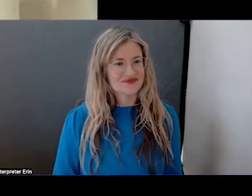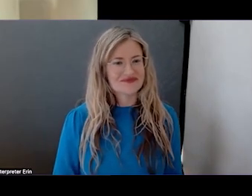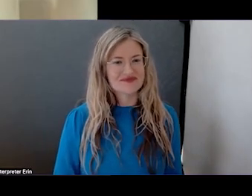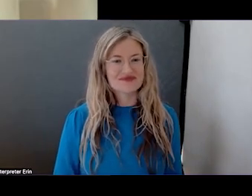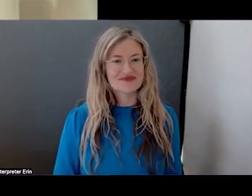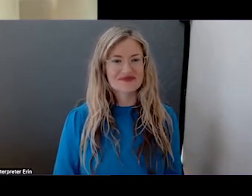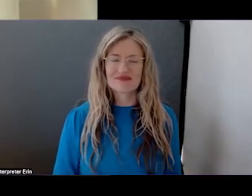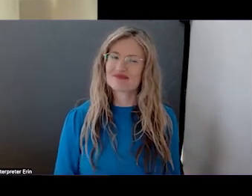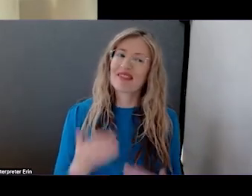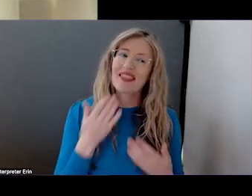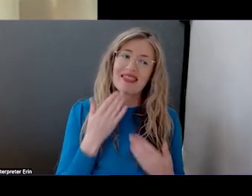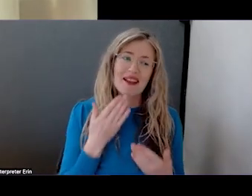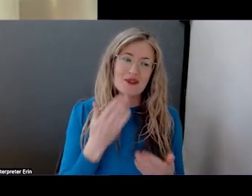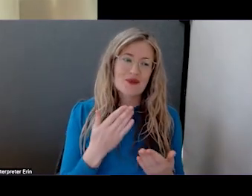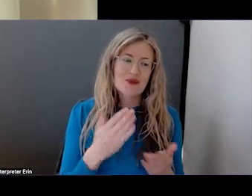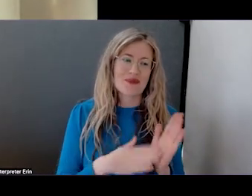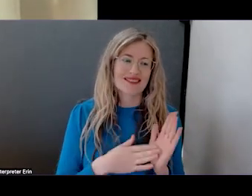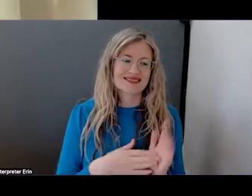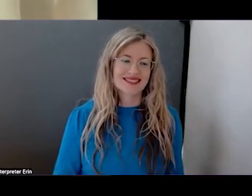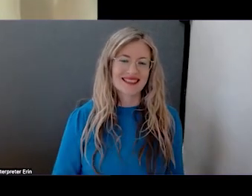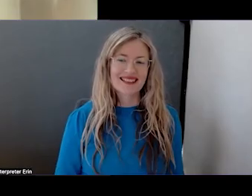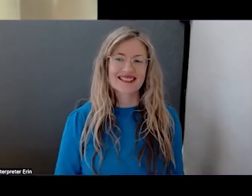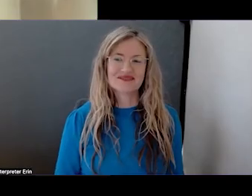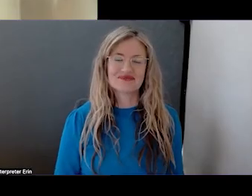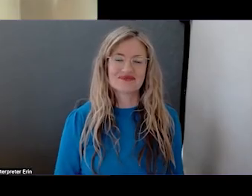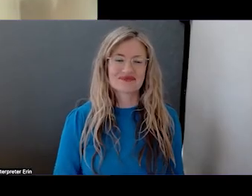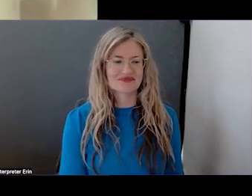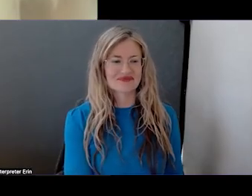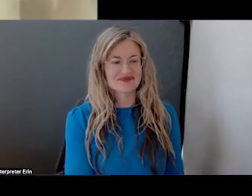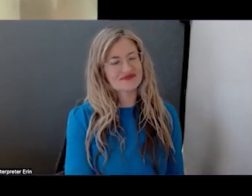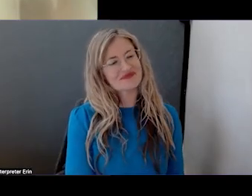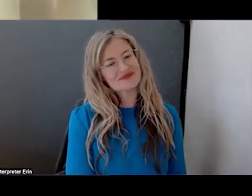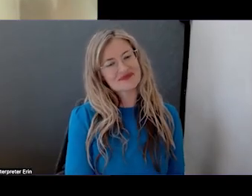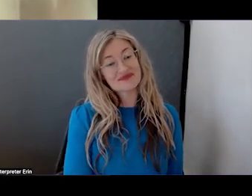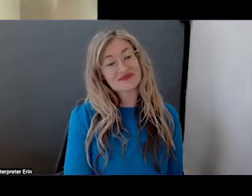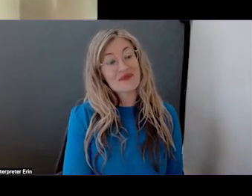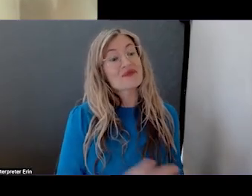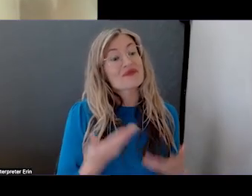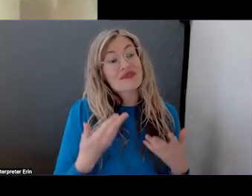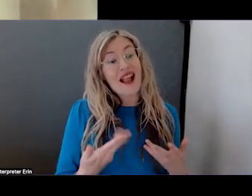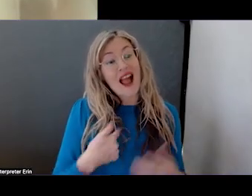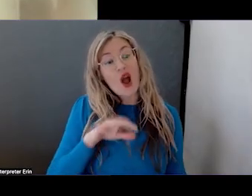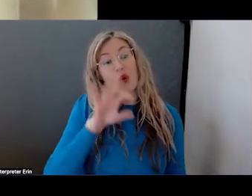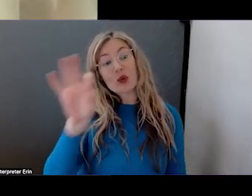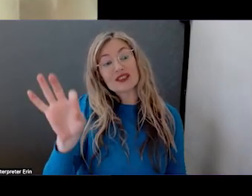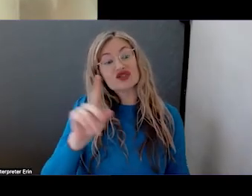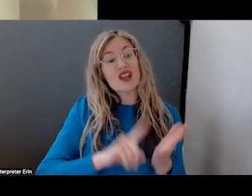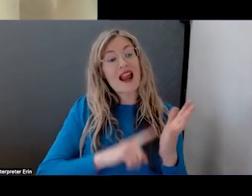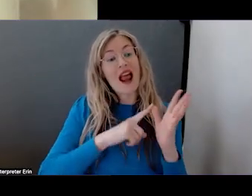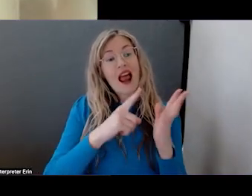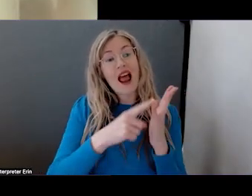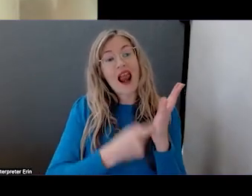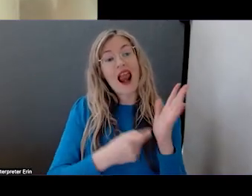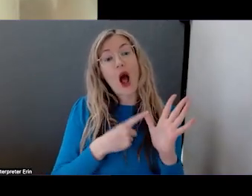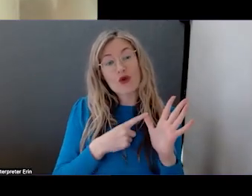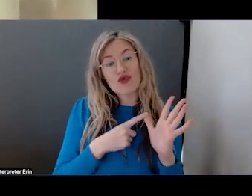Grazie mille, Martin. Thank you, Martin. Now I have a question to Laura.